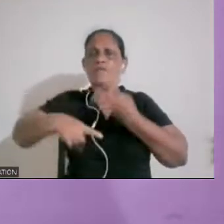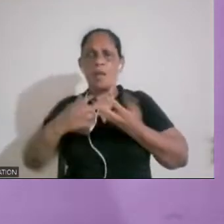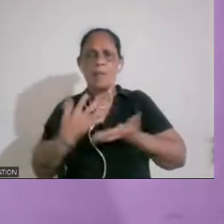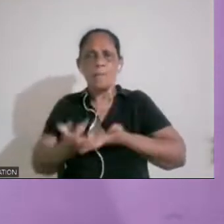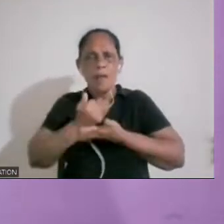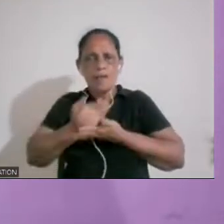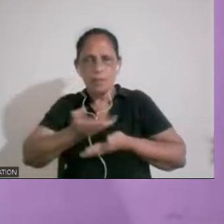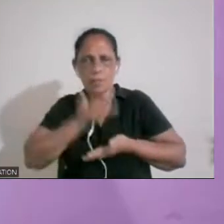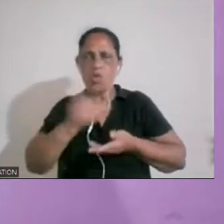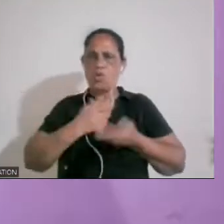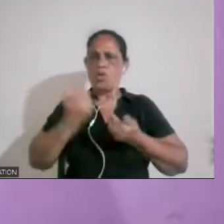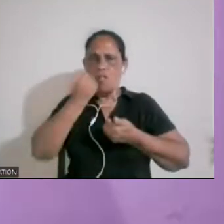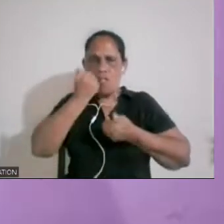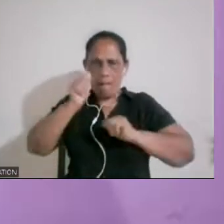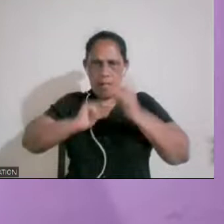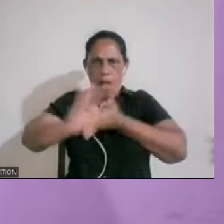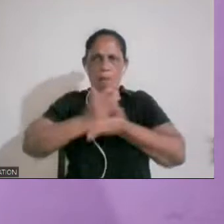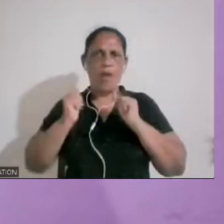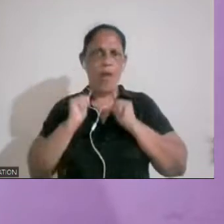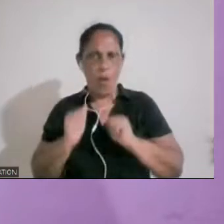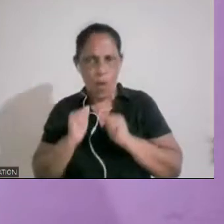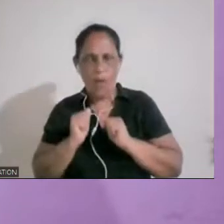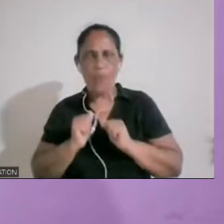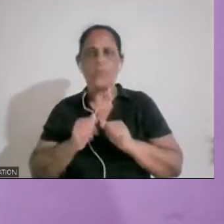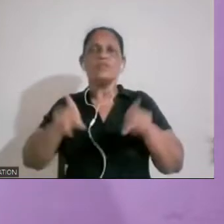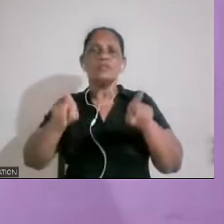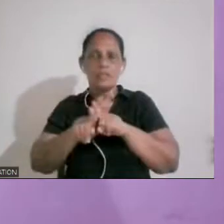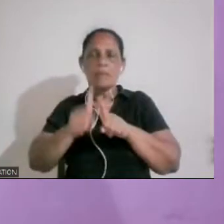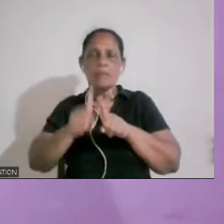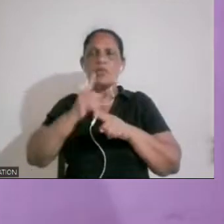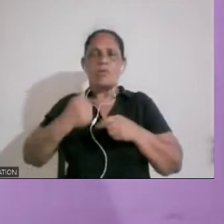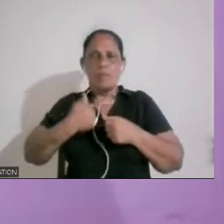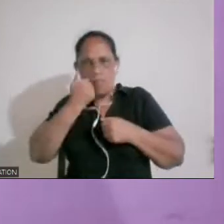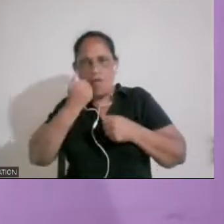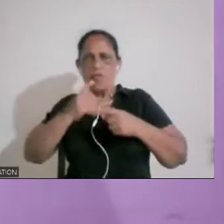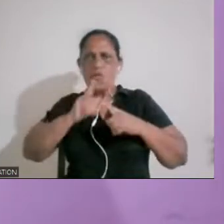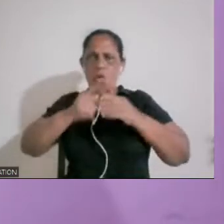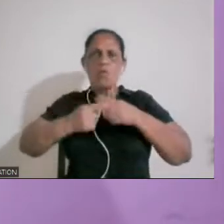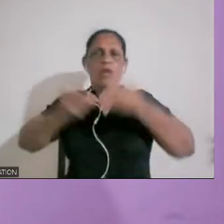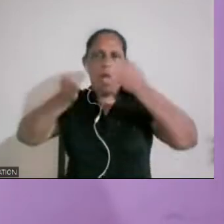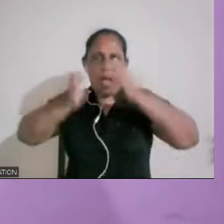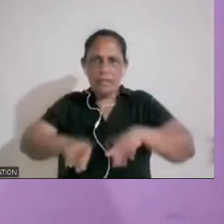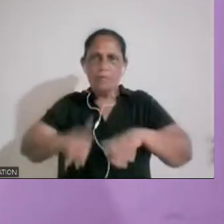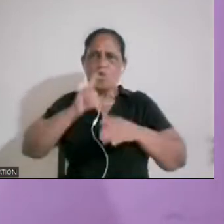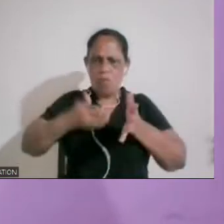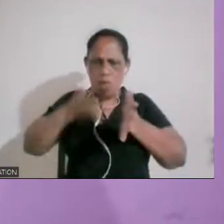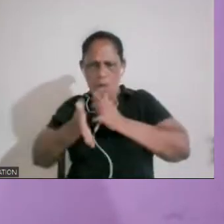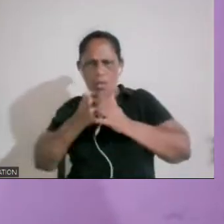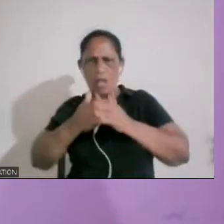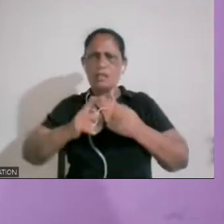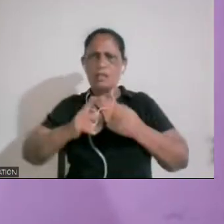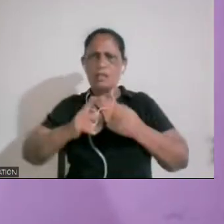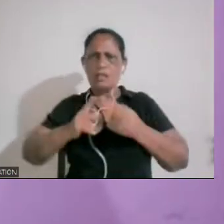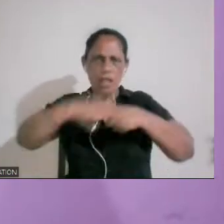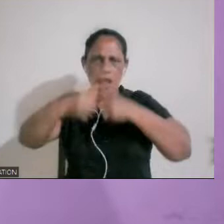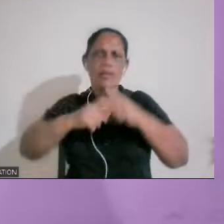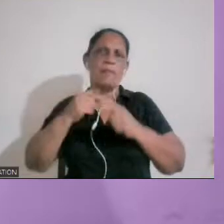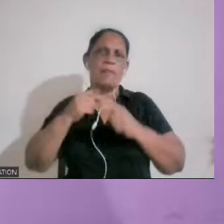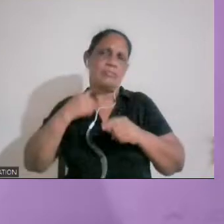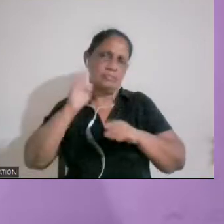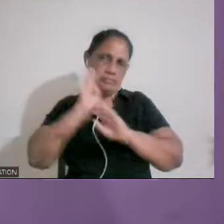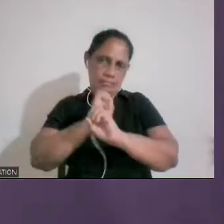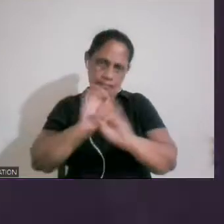that you can use, nutrition during your menstruation, and a little bit about the hygiene, and ending with myths and misconceptions